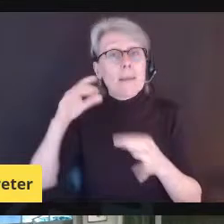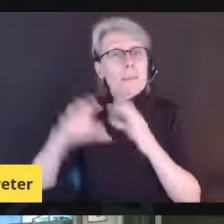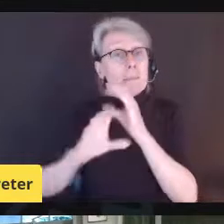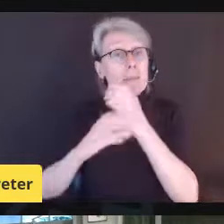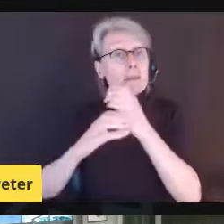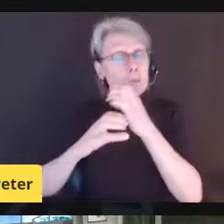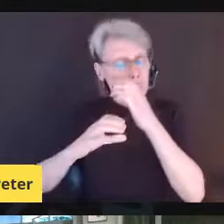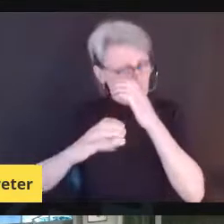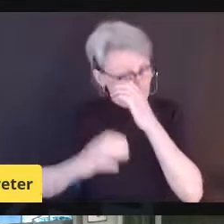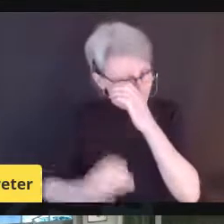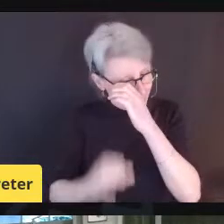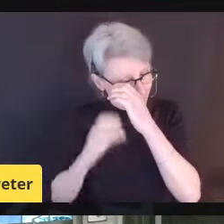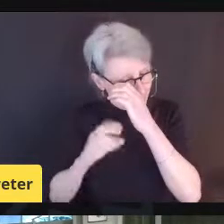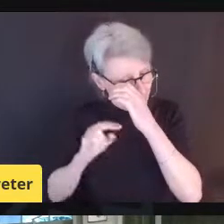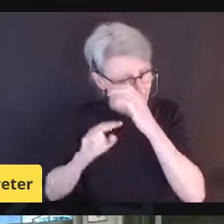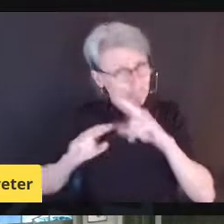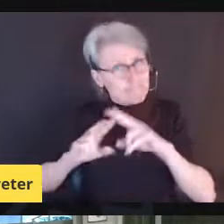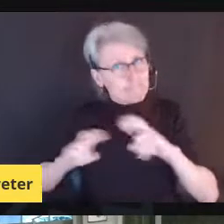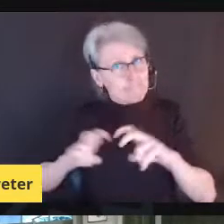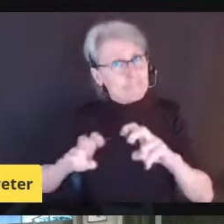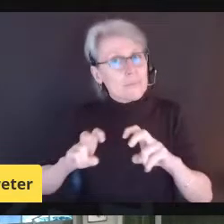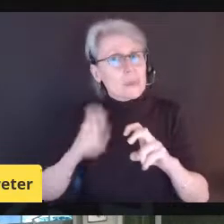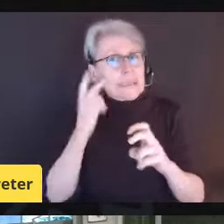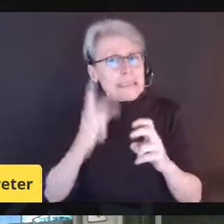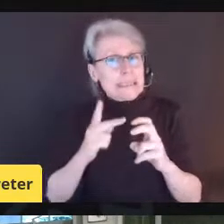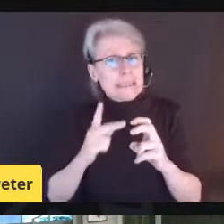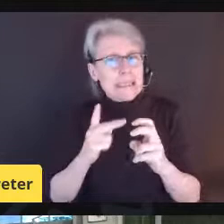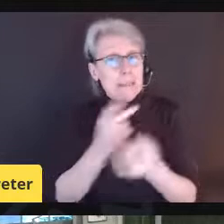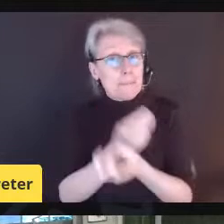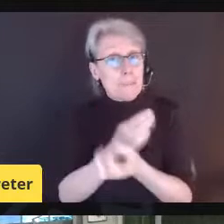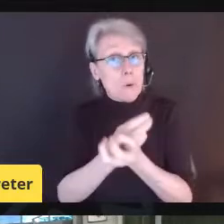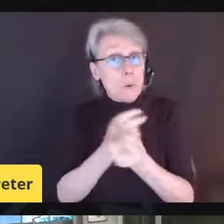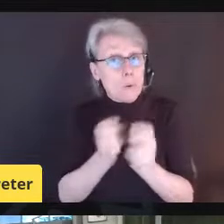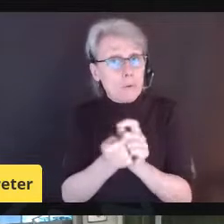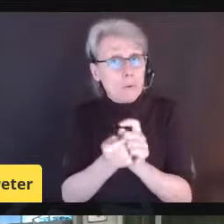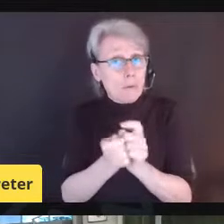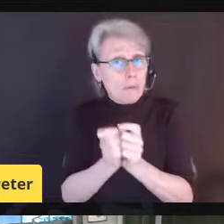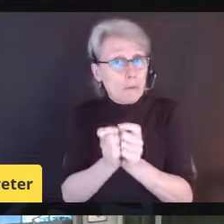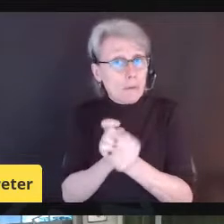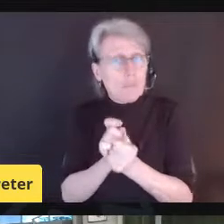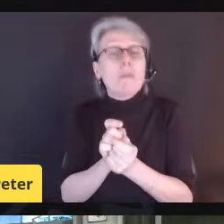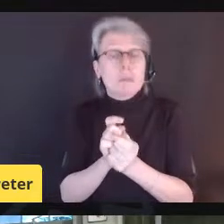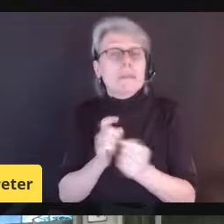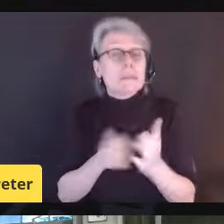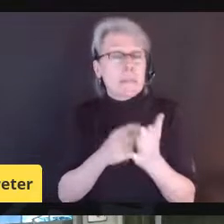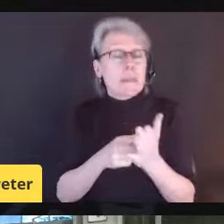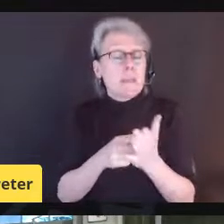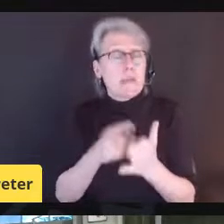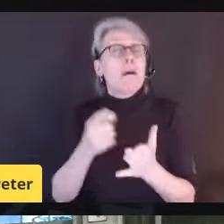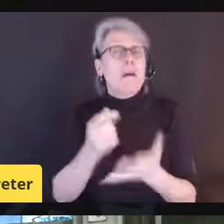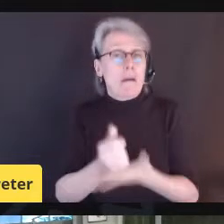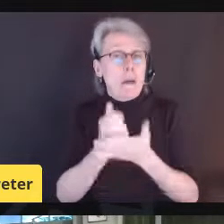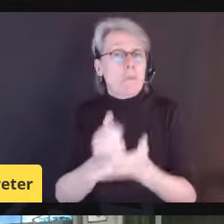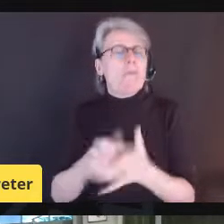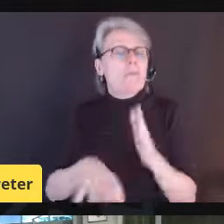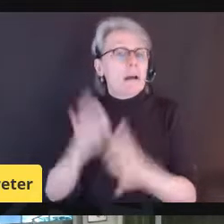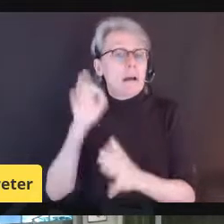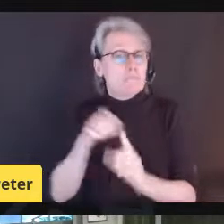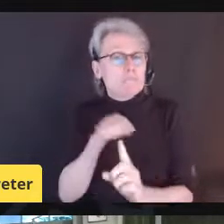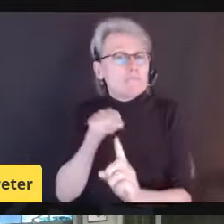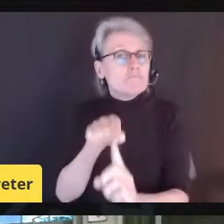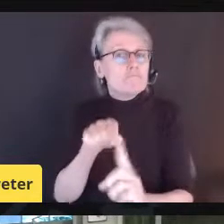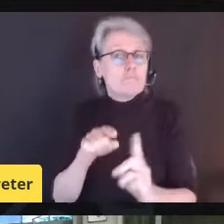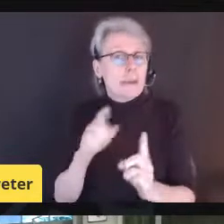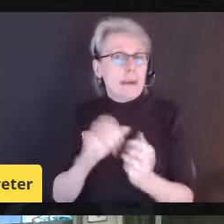microscopes to look at structural changes, and sometimes that will give you clues as to what may have happened. And you can also look at